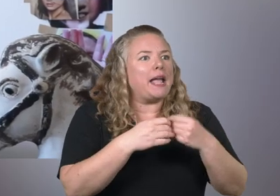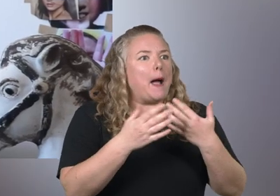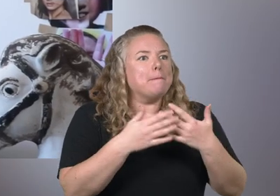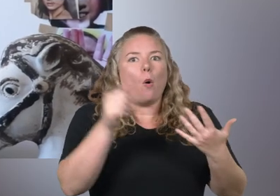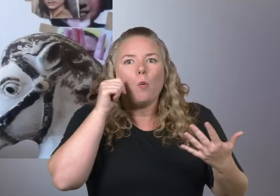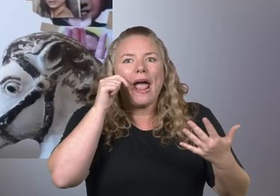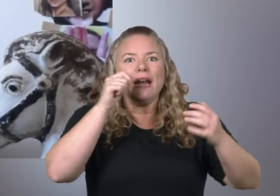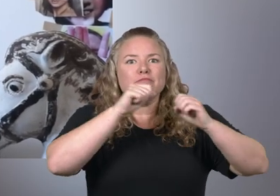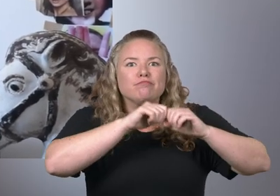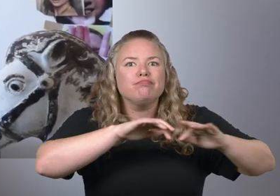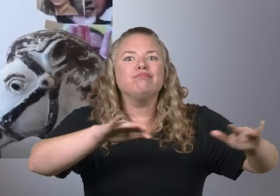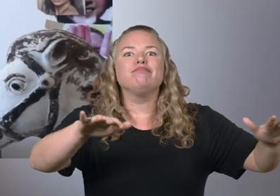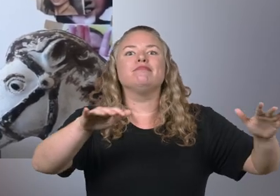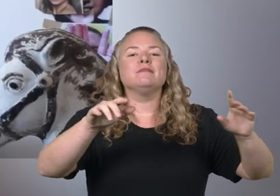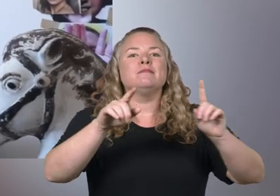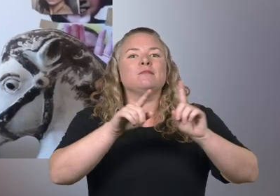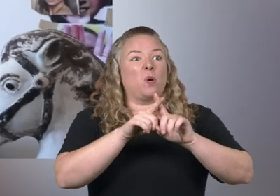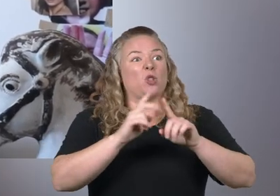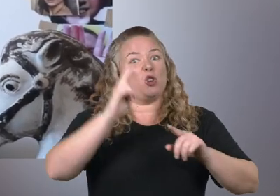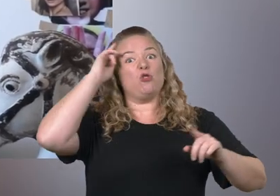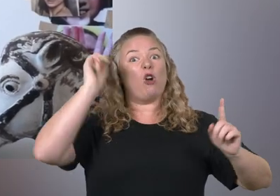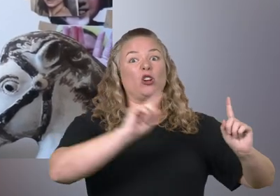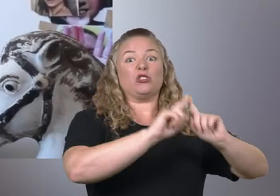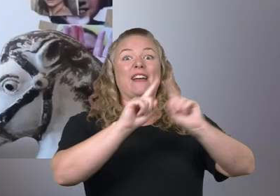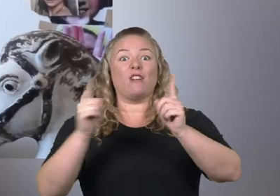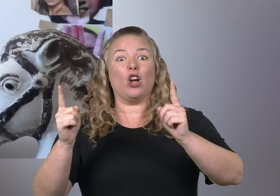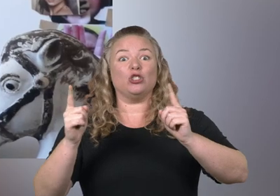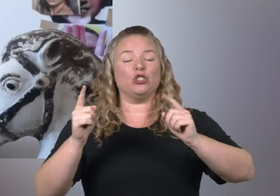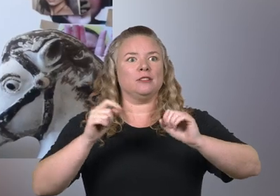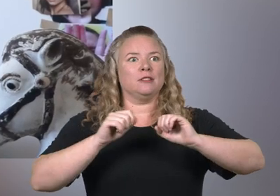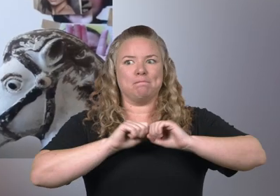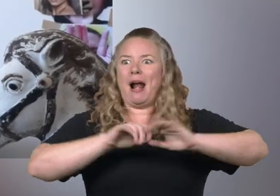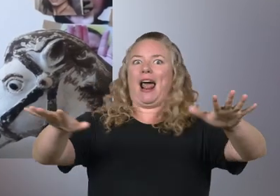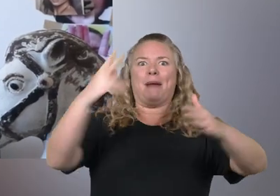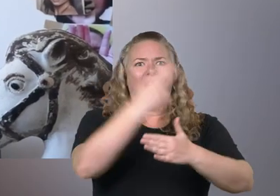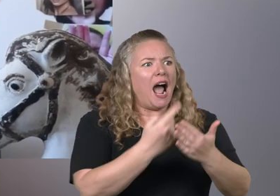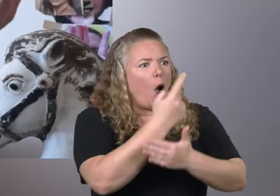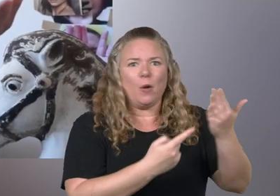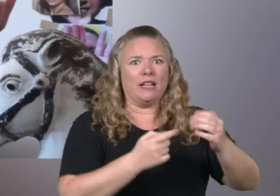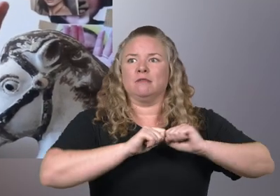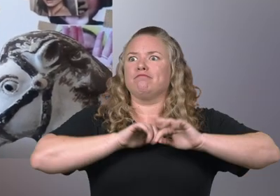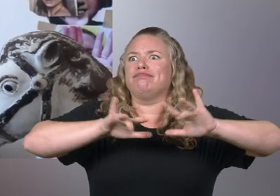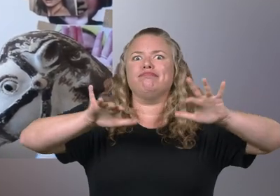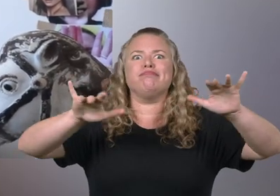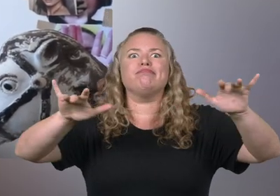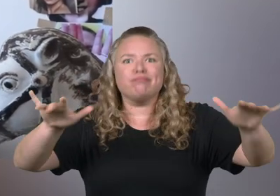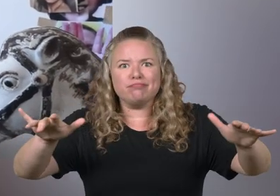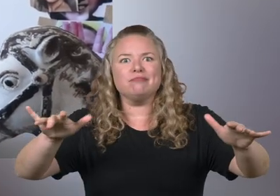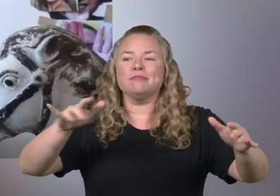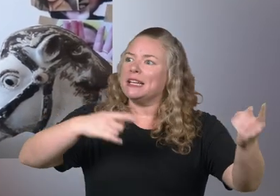more awareness. And then it's also spilling out because neurodivergence is now embracing many